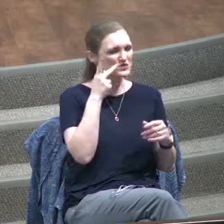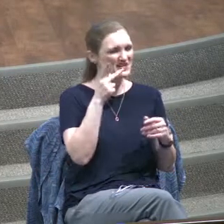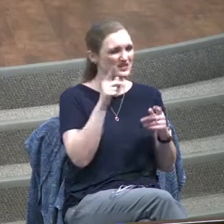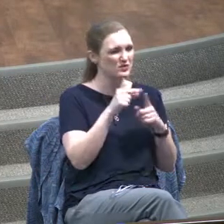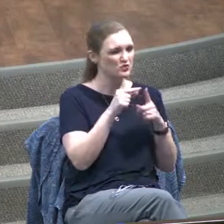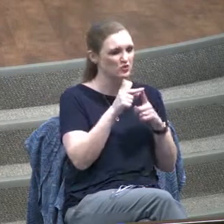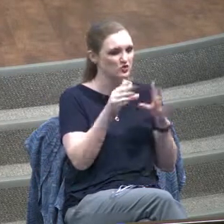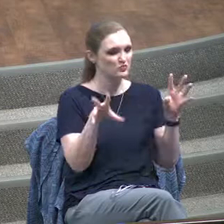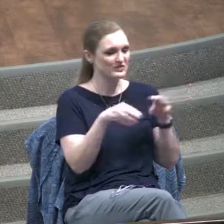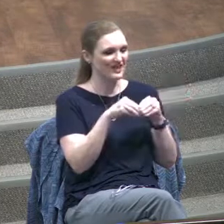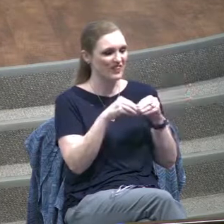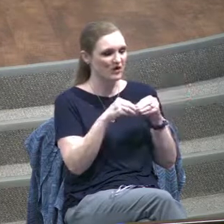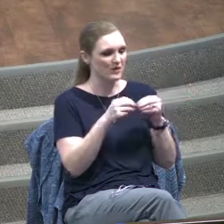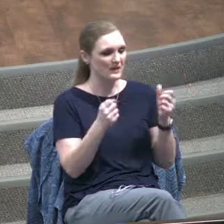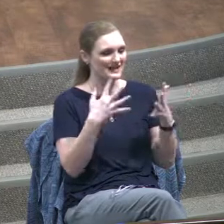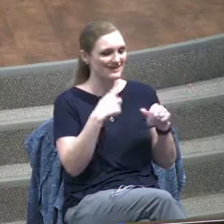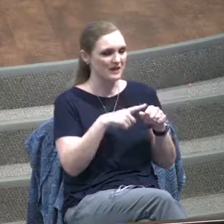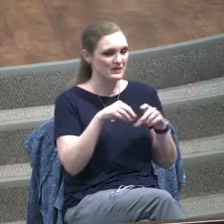lot.